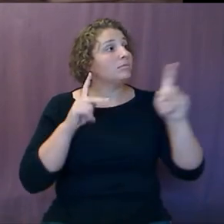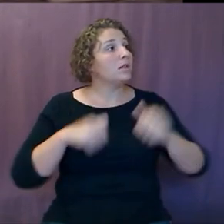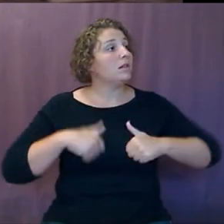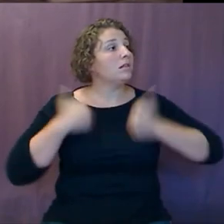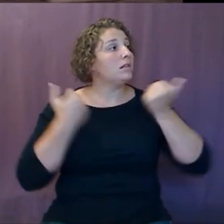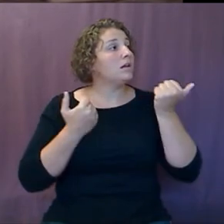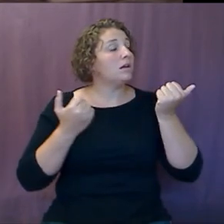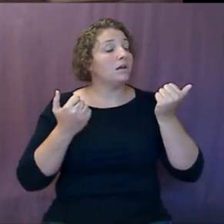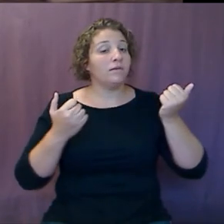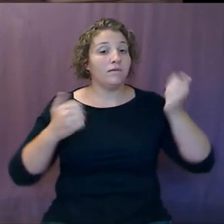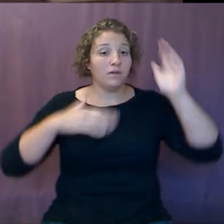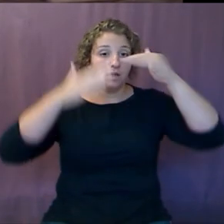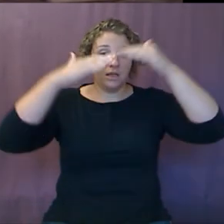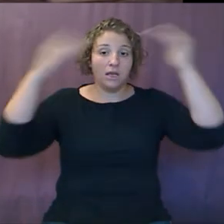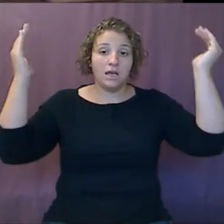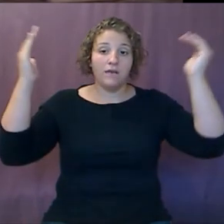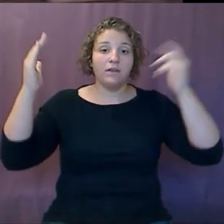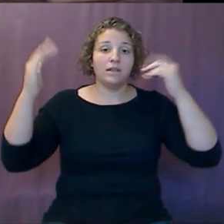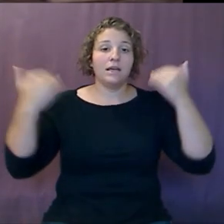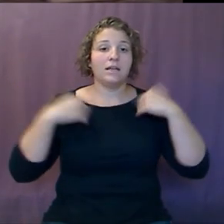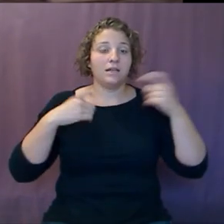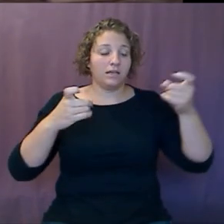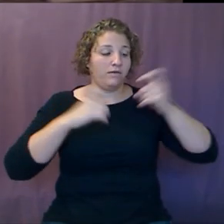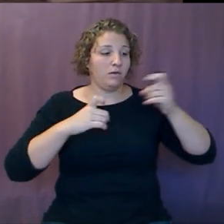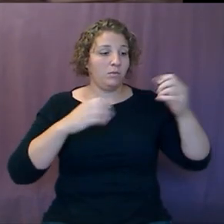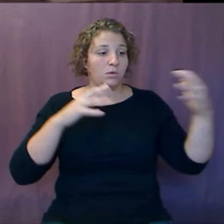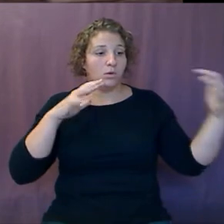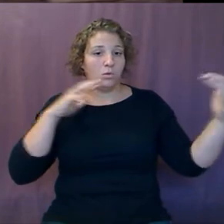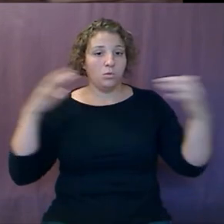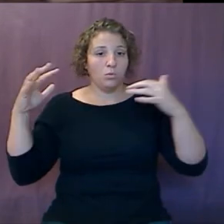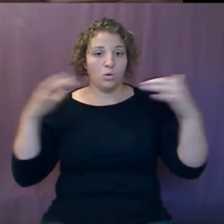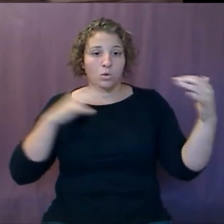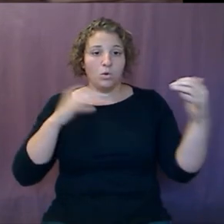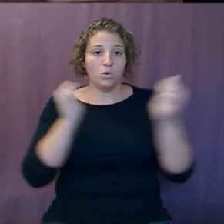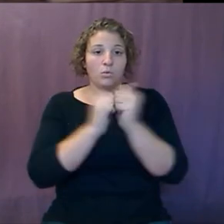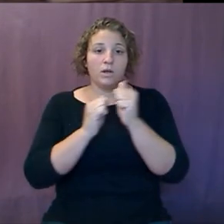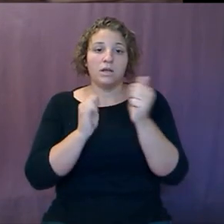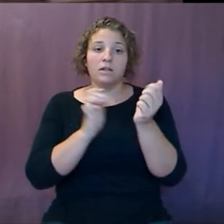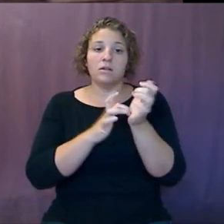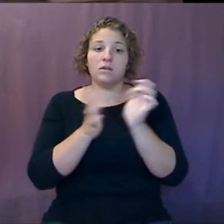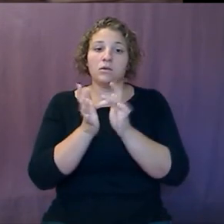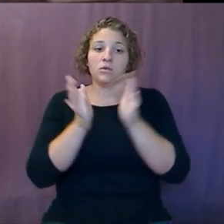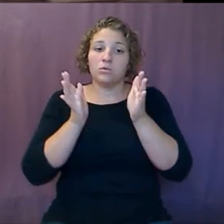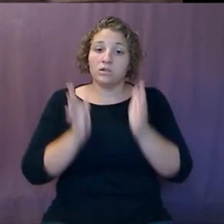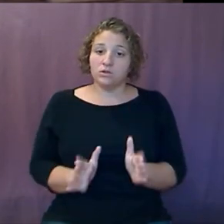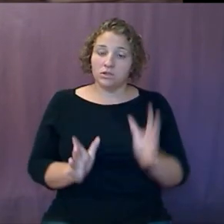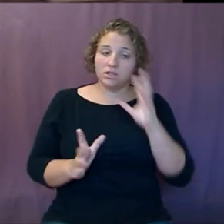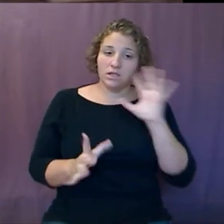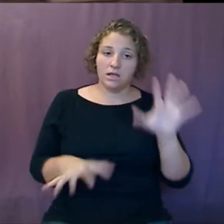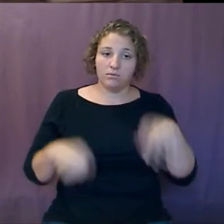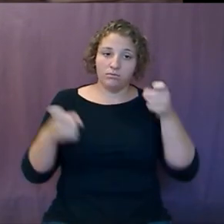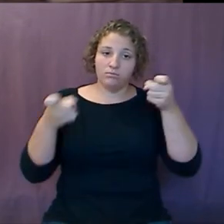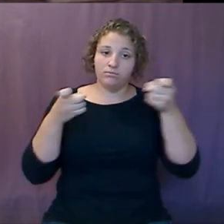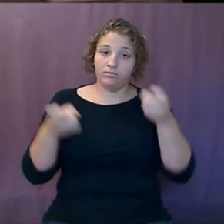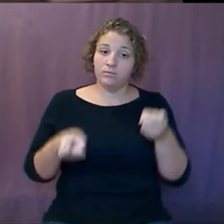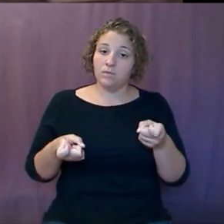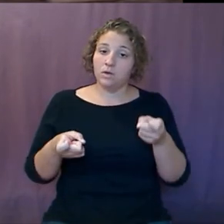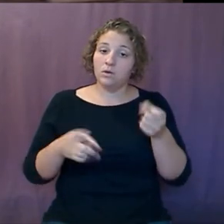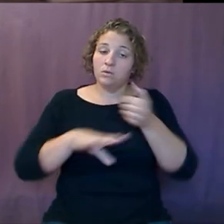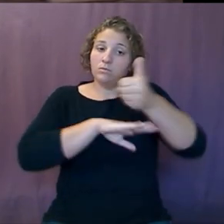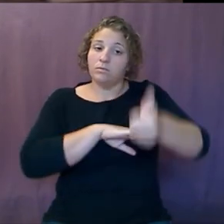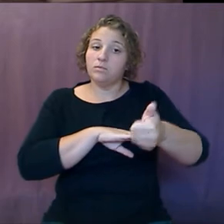was given unto him to make war with the saints those who've come to faith during this time and to overcome them and power was given